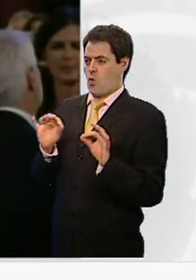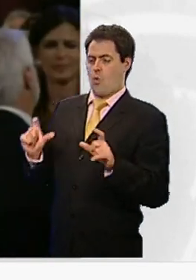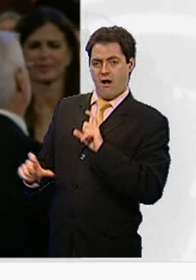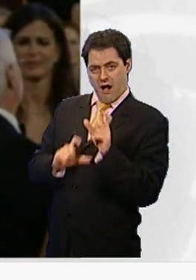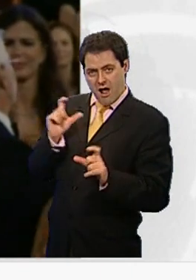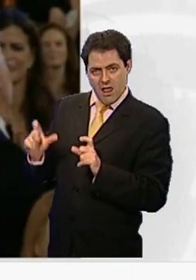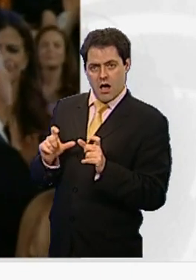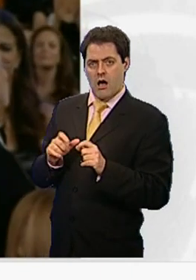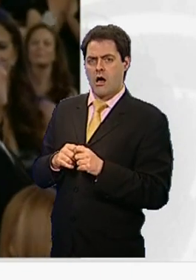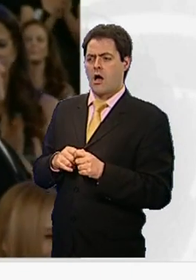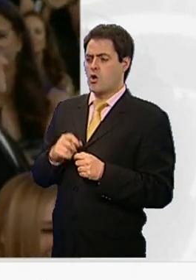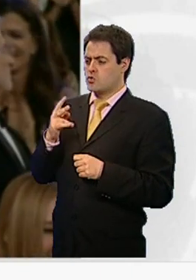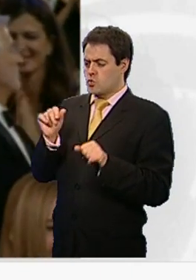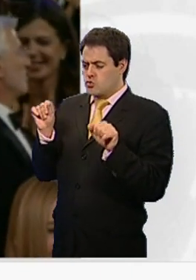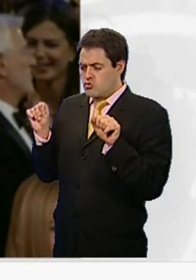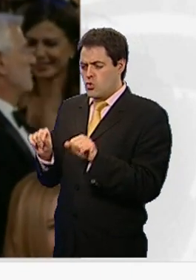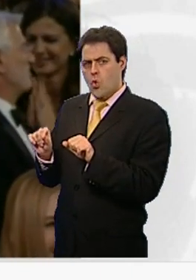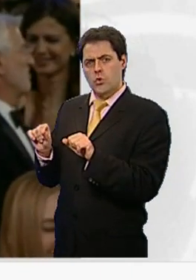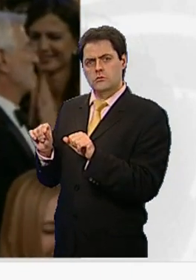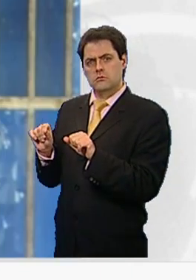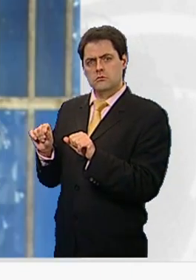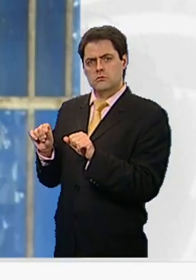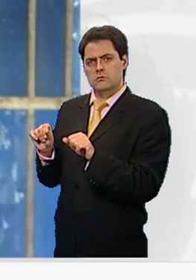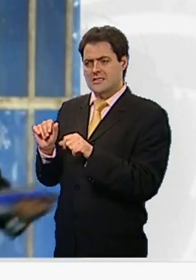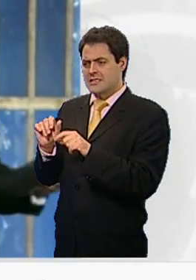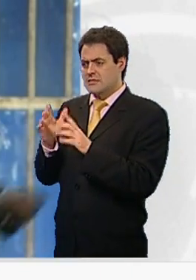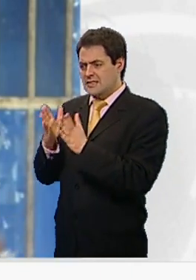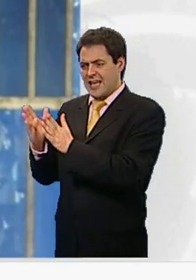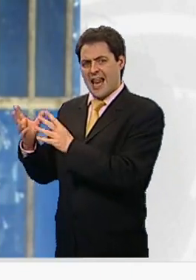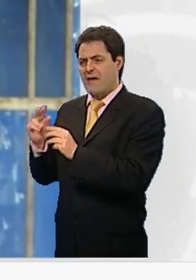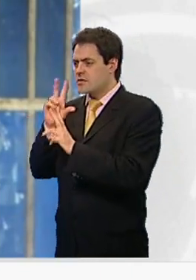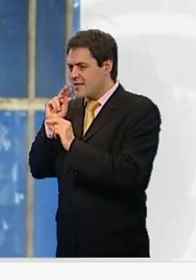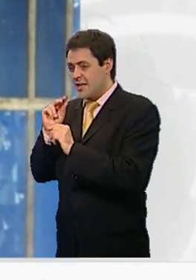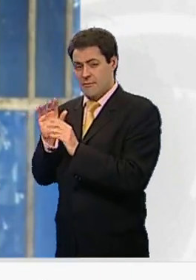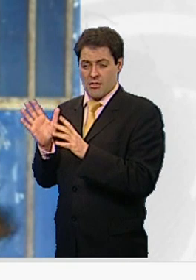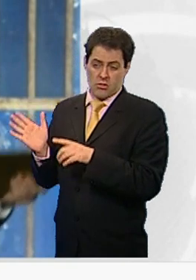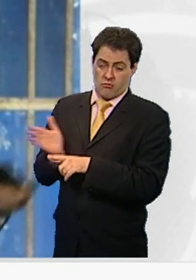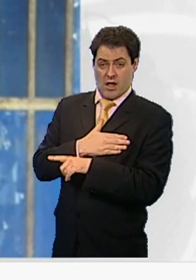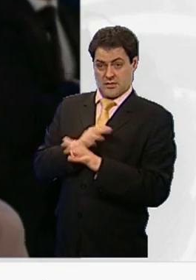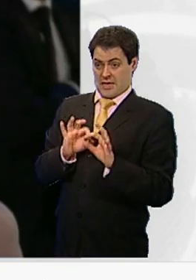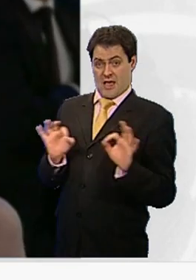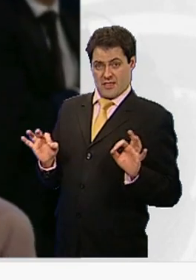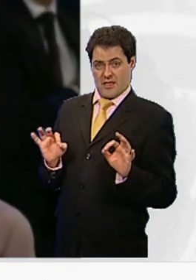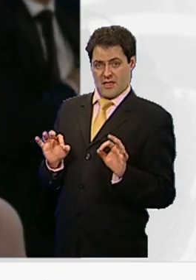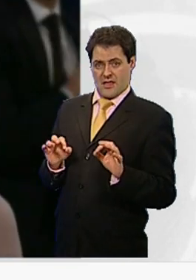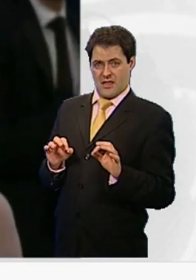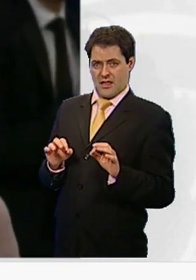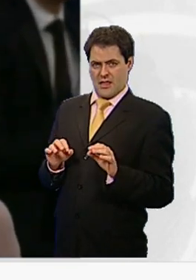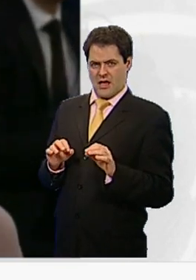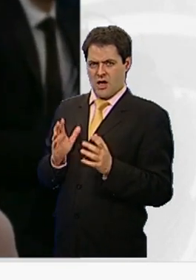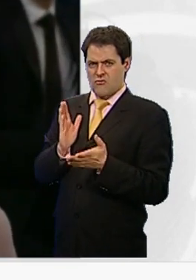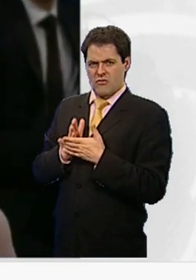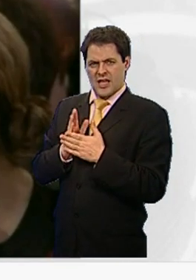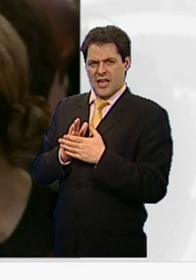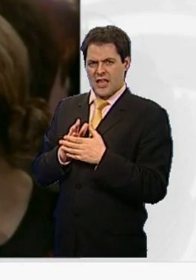white. It's, apart from 2 very short scenes, it is entirely silent with an orchestral score. It occupies a